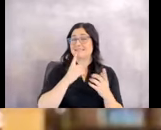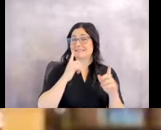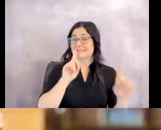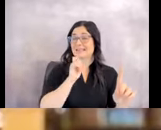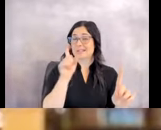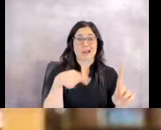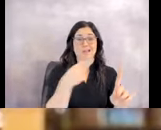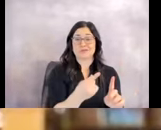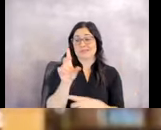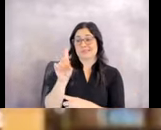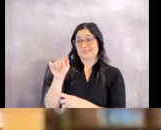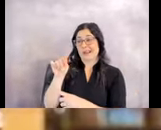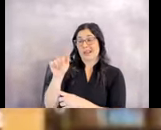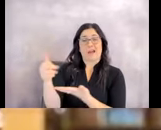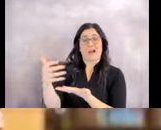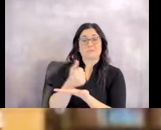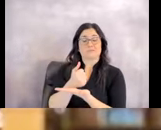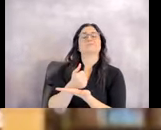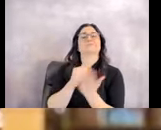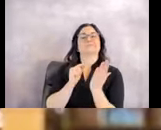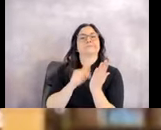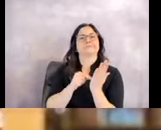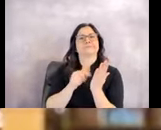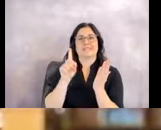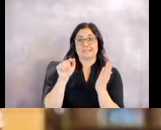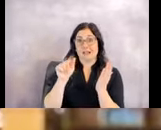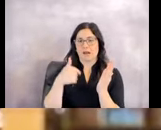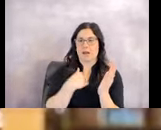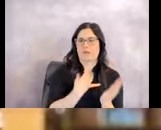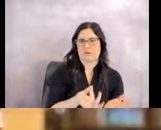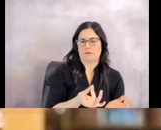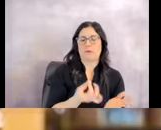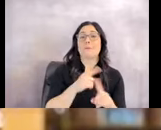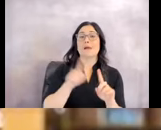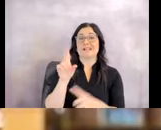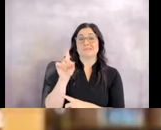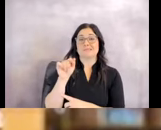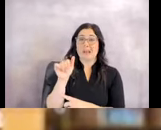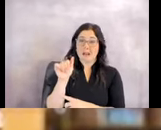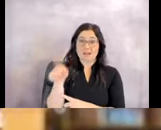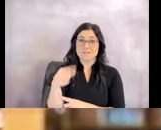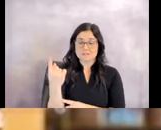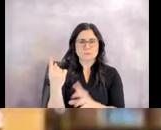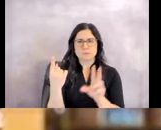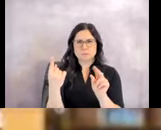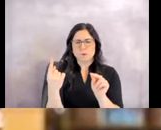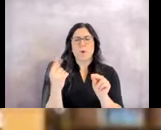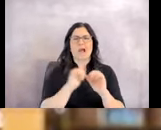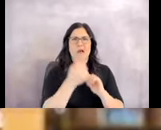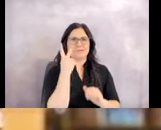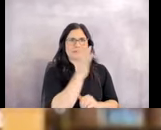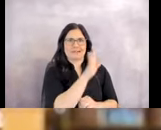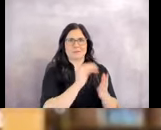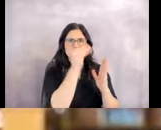just looking at data. And I'm a data-driven person, but there's so much more than just defining student success by